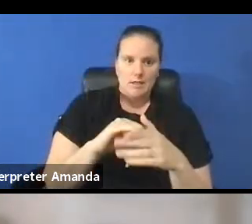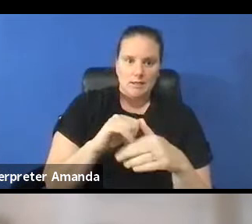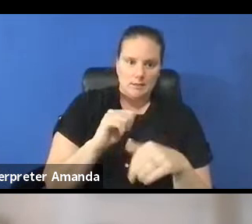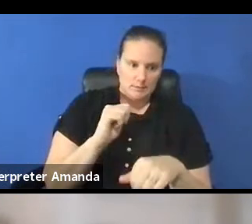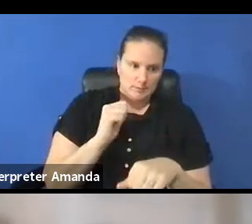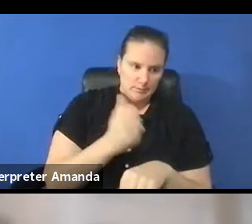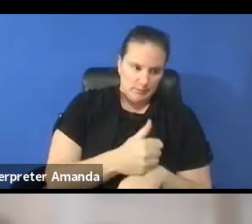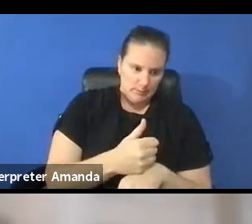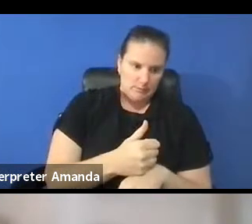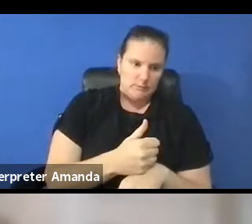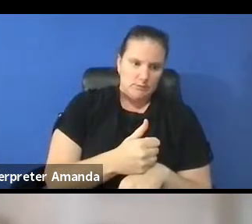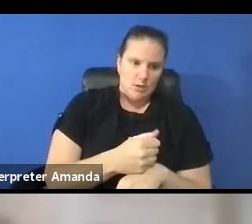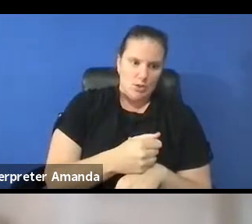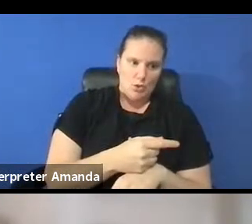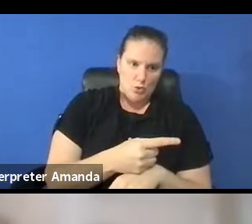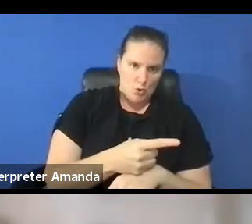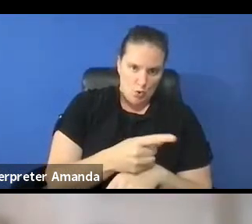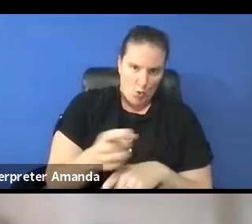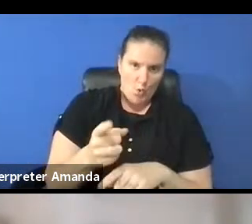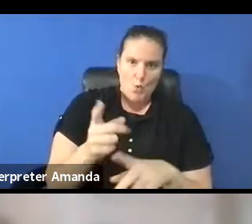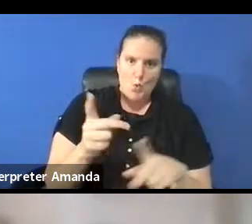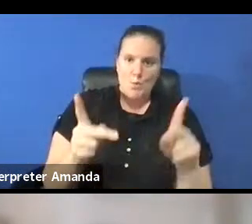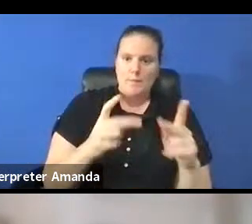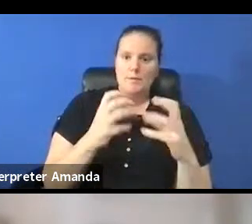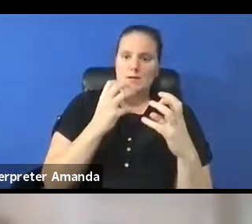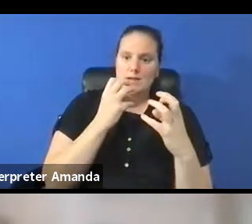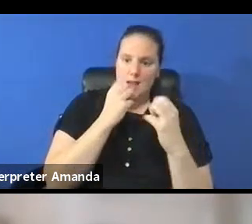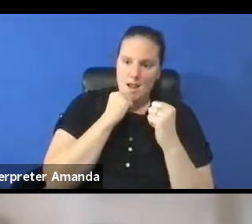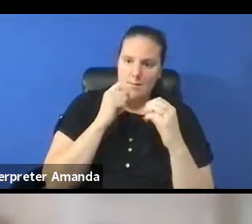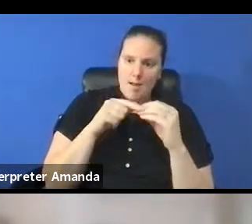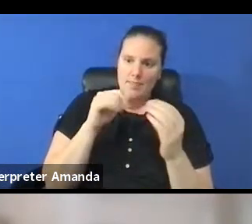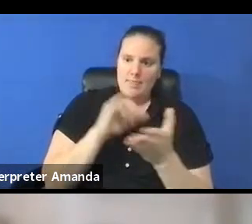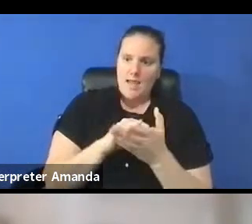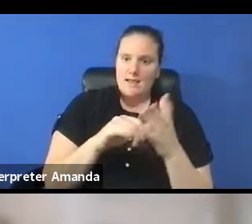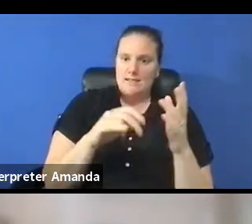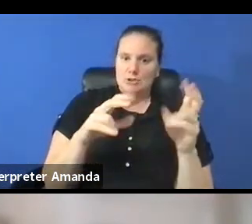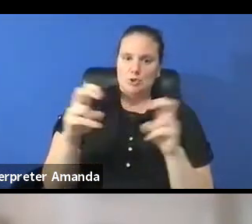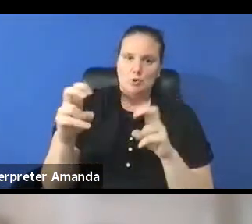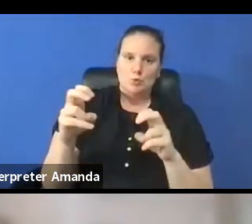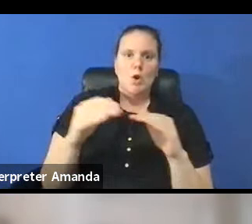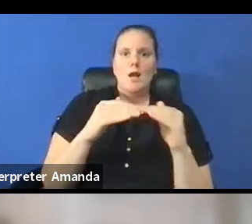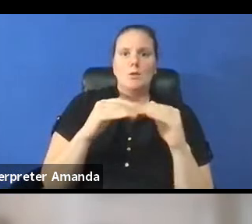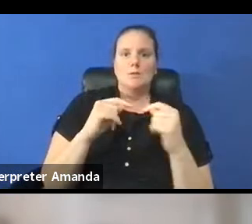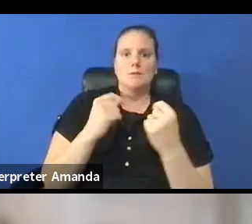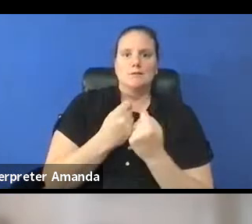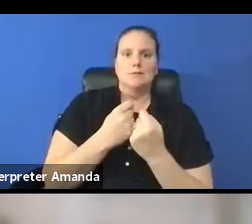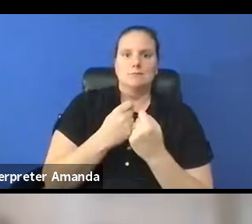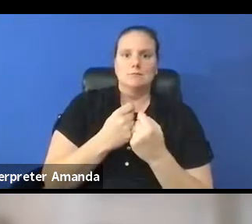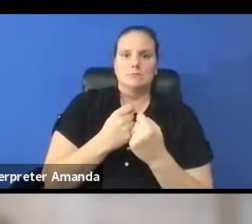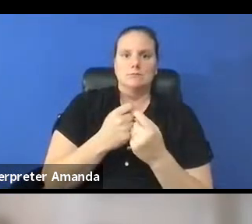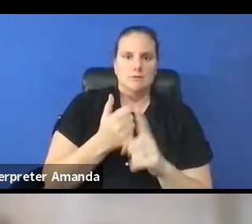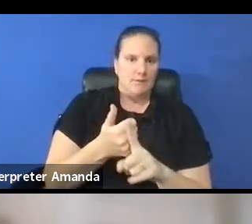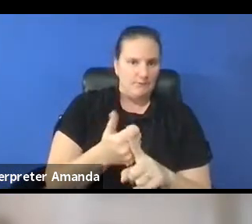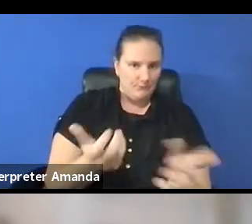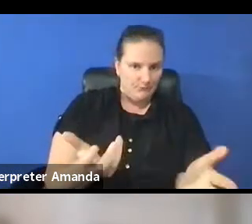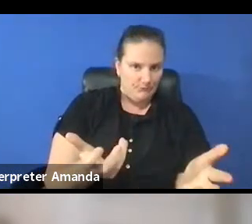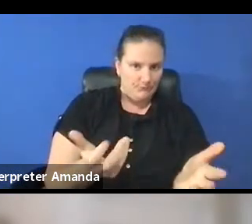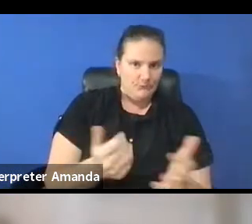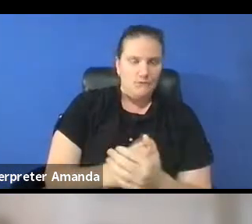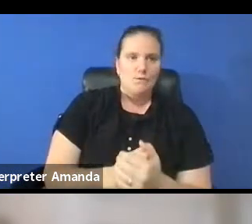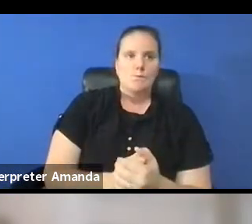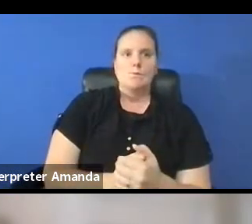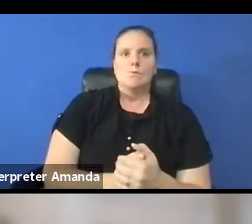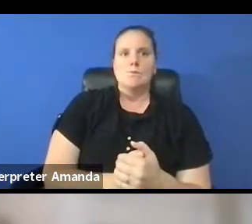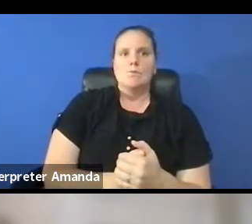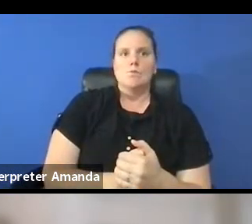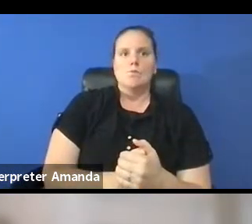it are those who either care about the issue or just the equity team itself, within itself. And so